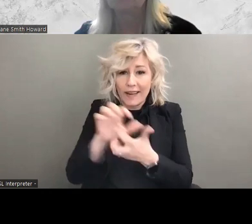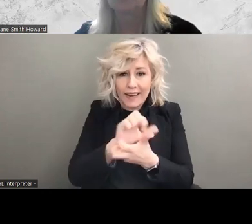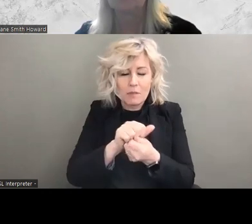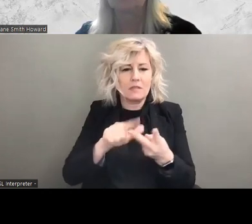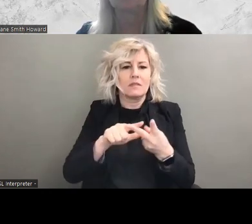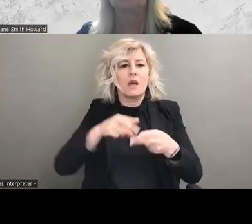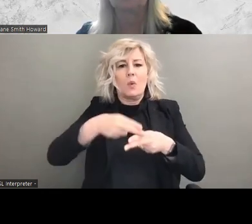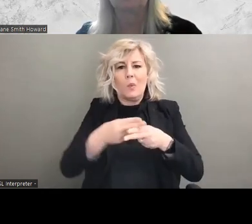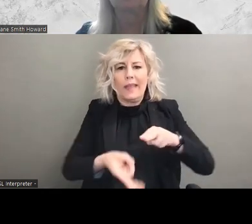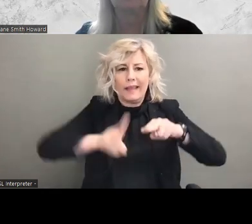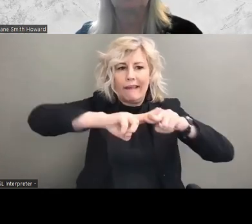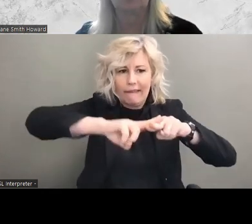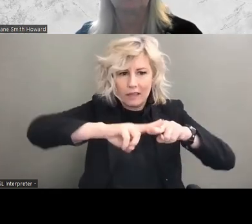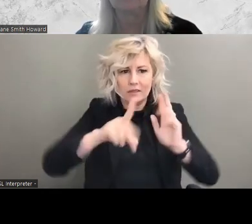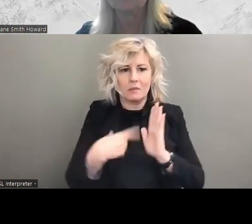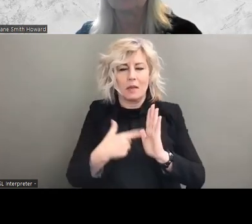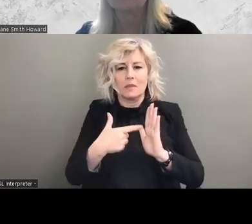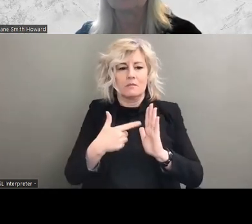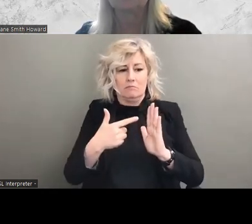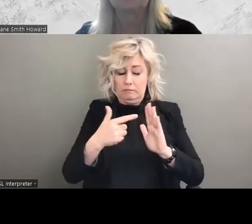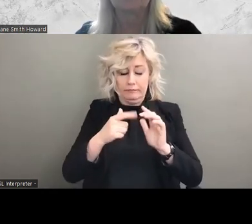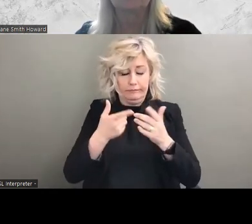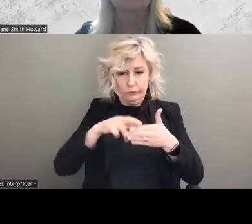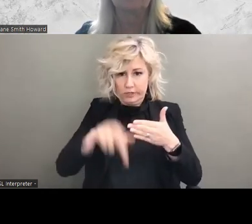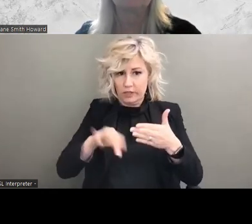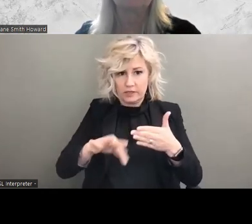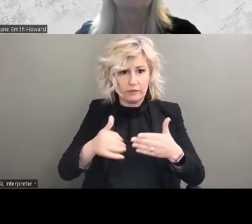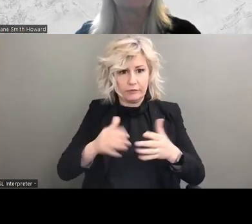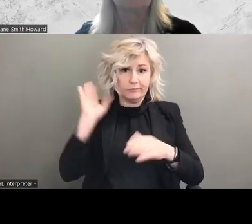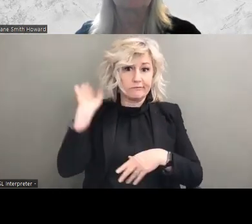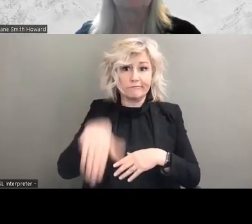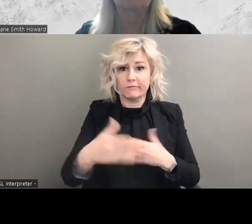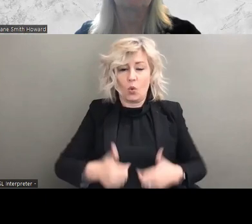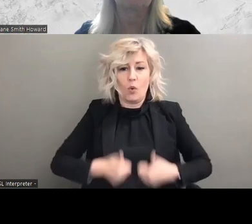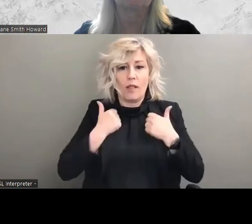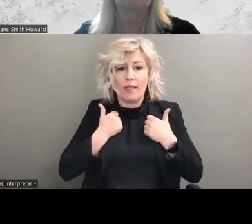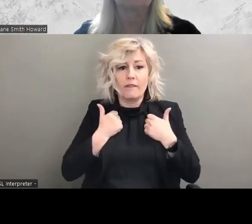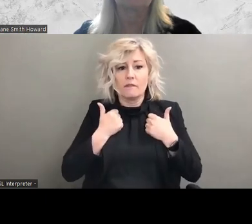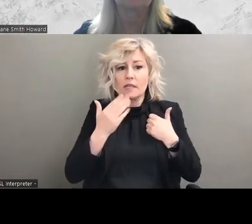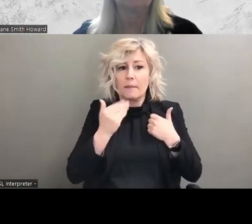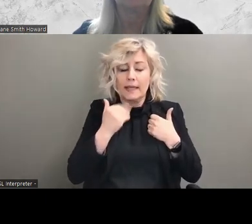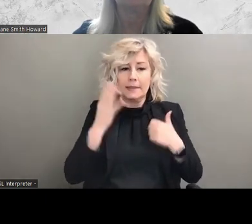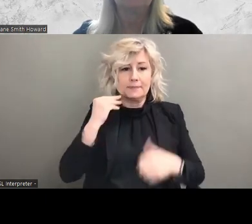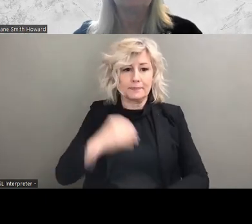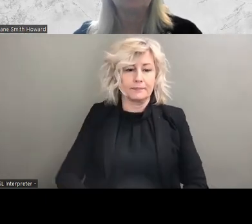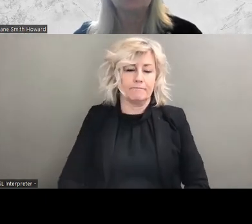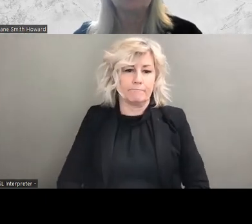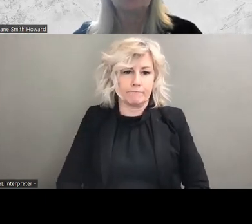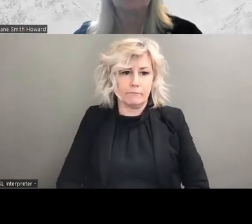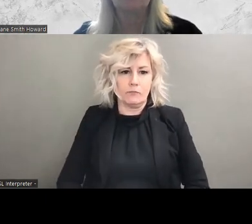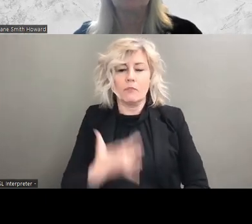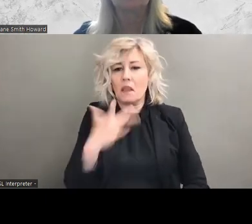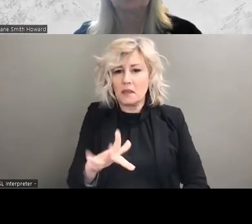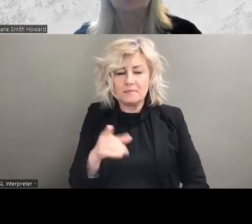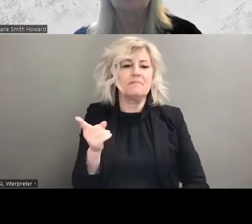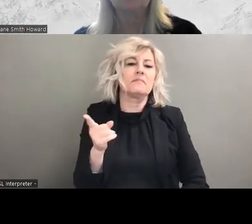gain, sometimes resulting in lifelong diabetes. Next slide. But fortunately, there